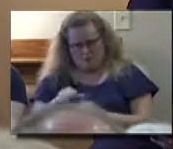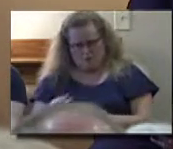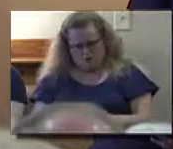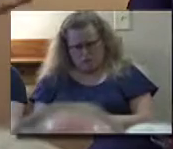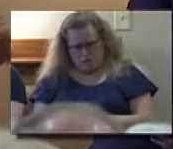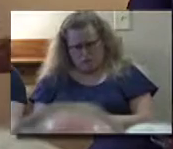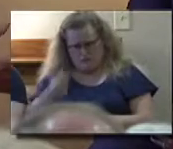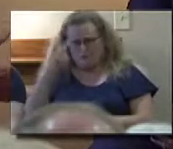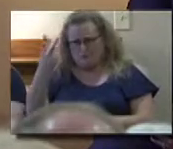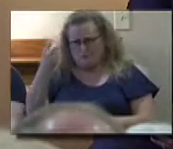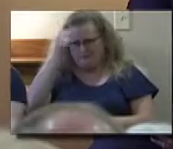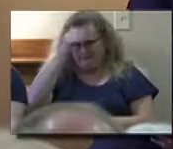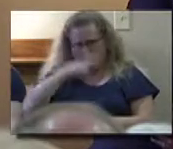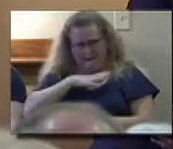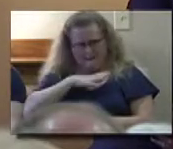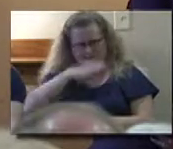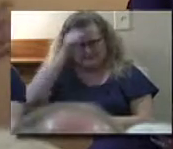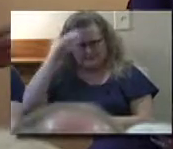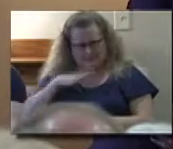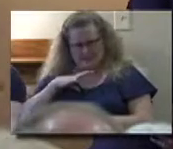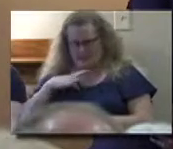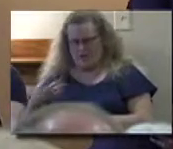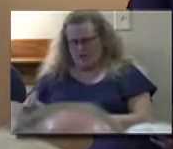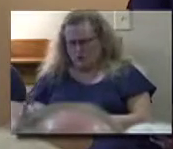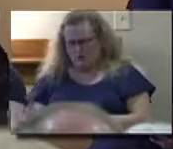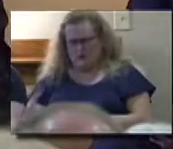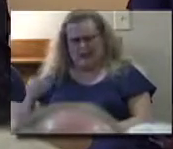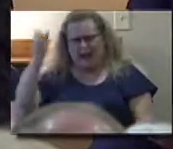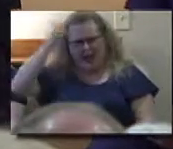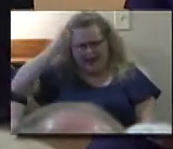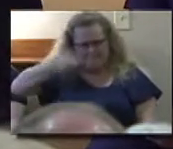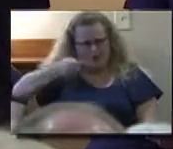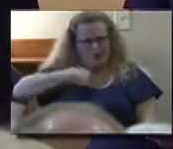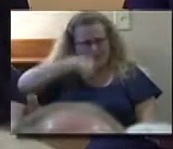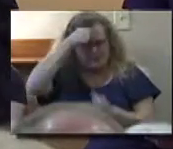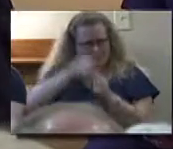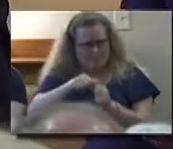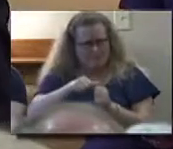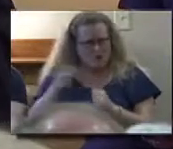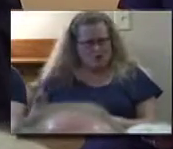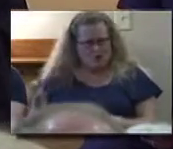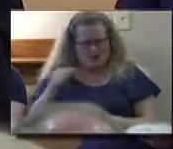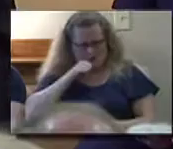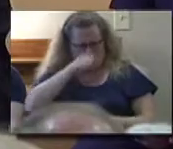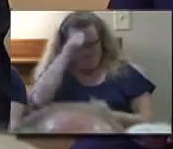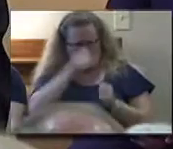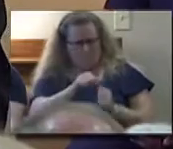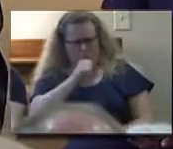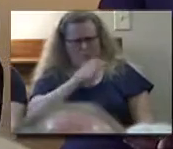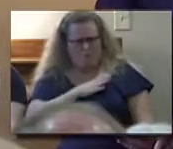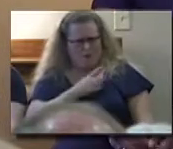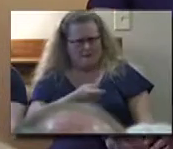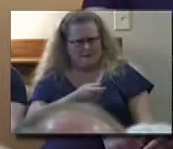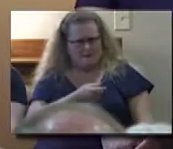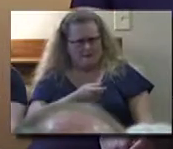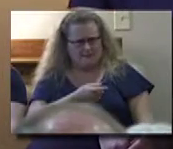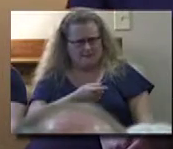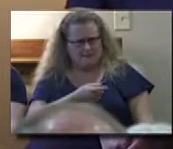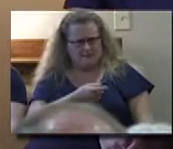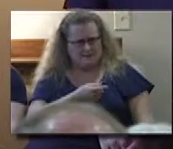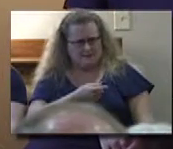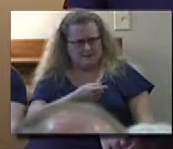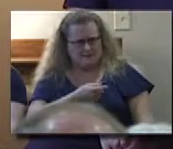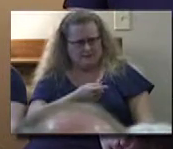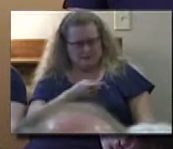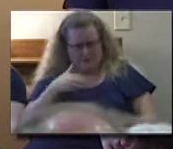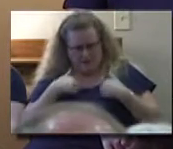had a dog. The two guys had a dog. And a 3-pound hammer. I remember the hammer. I didn't remember a slender